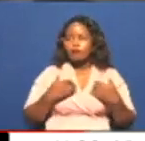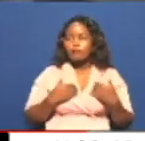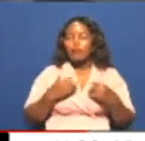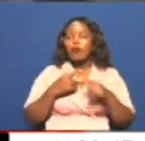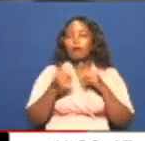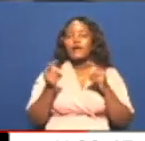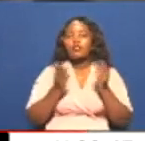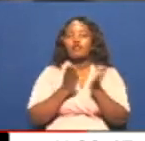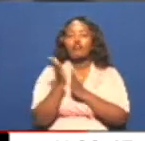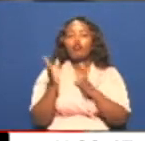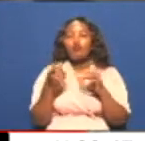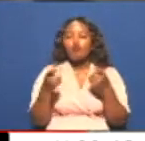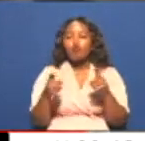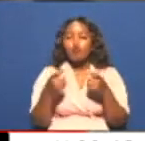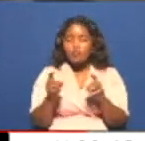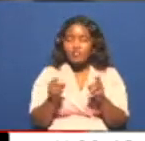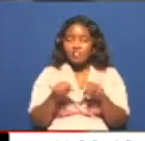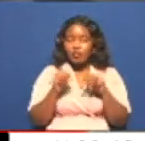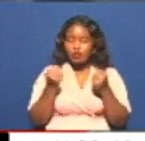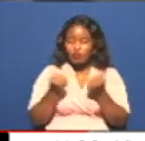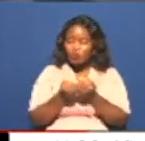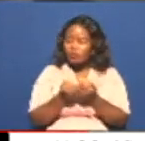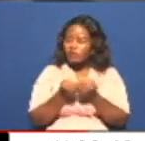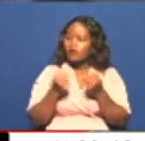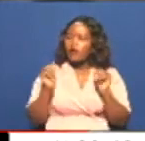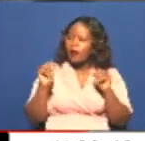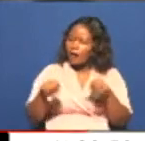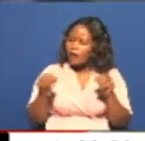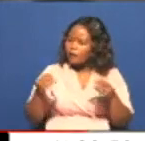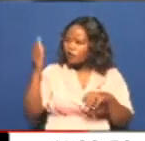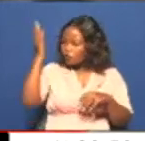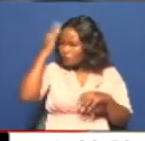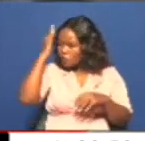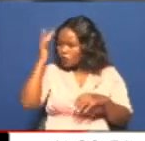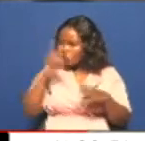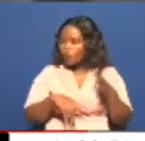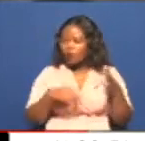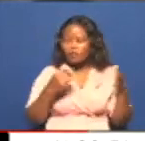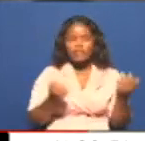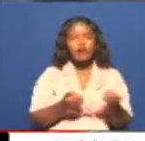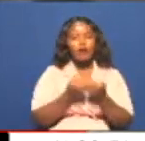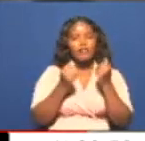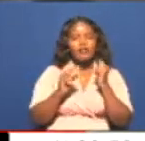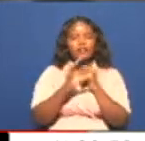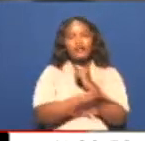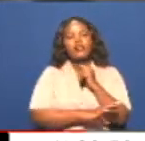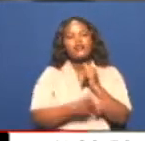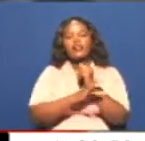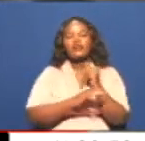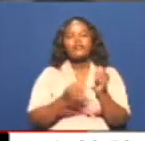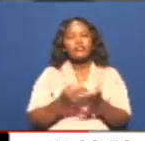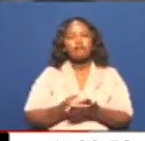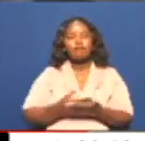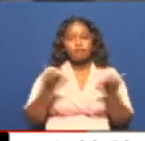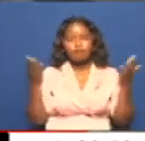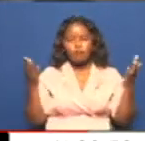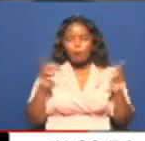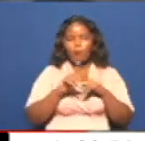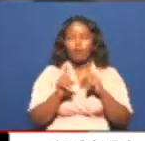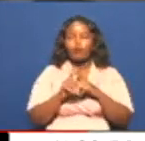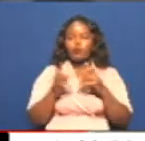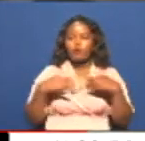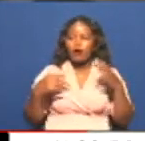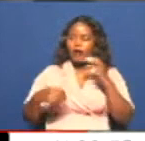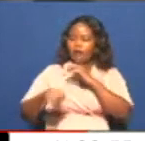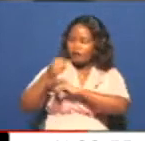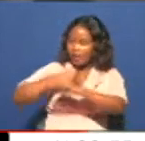they are able to get what is happening across the country, in all corners of the country, mm-hmm. and take action against some of these